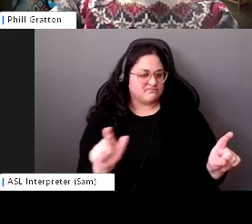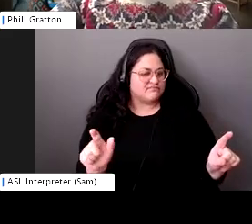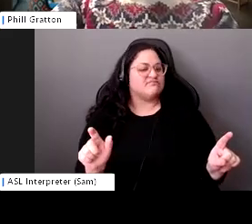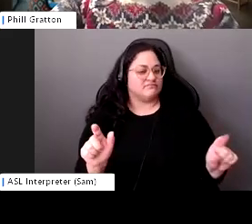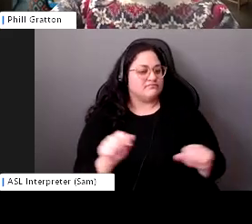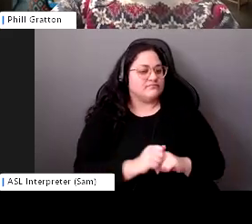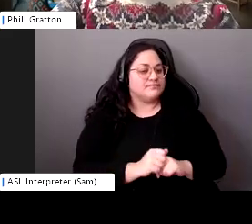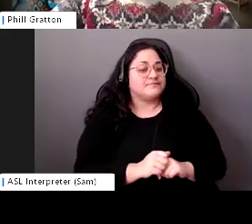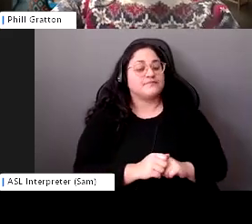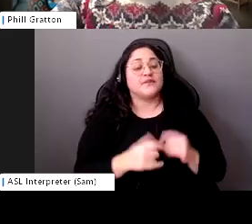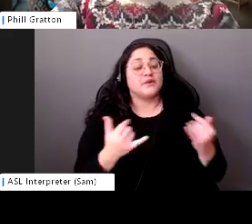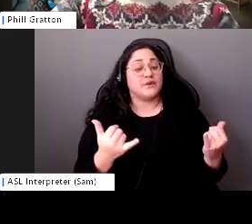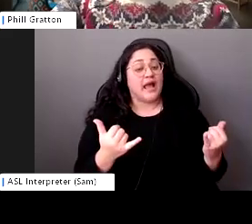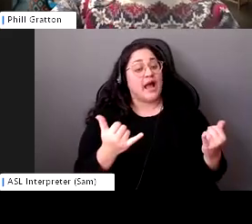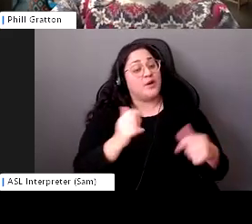to Italy.